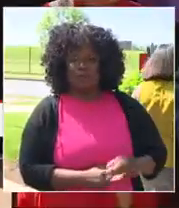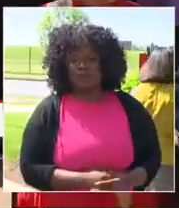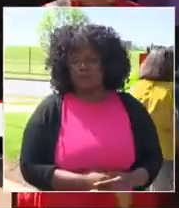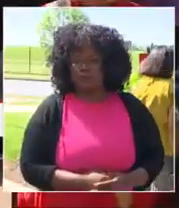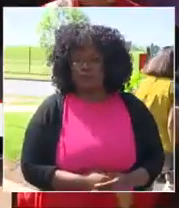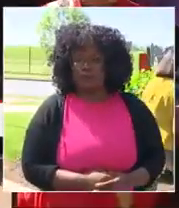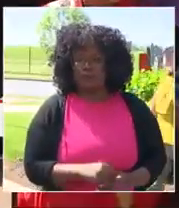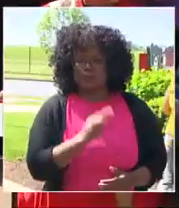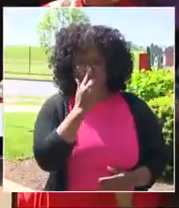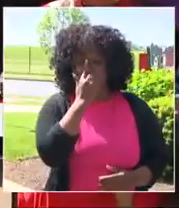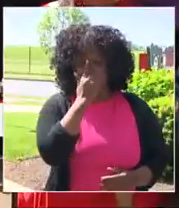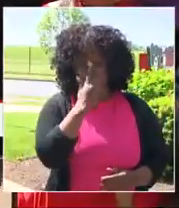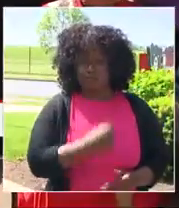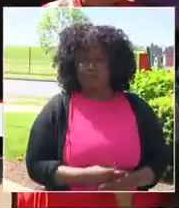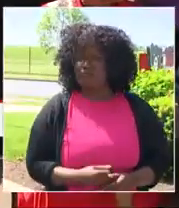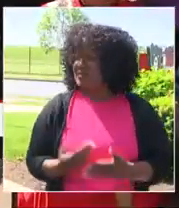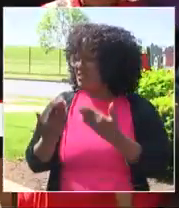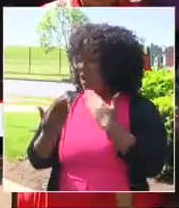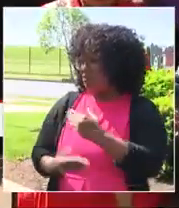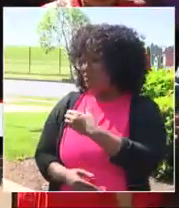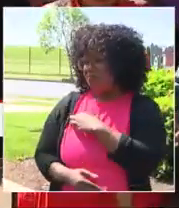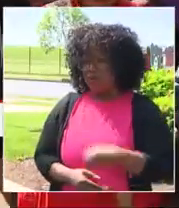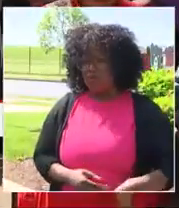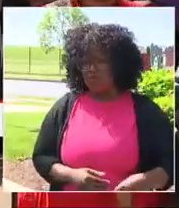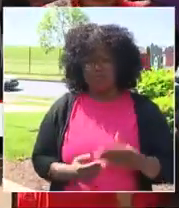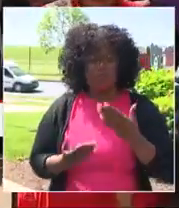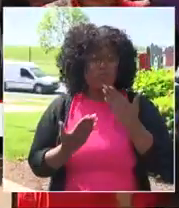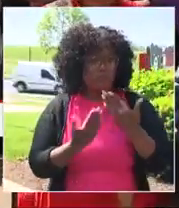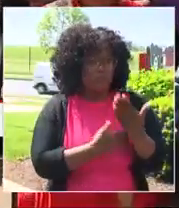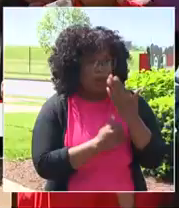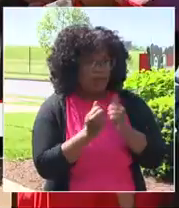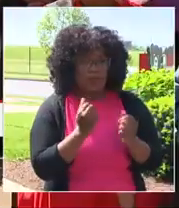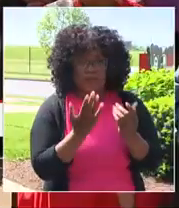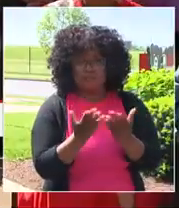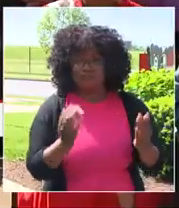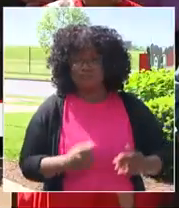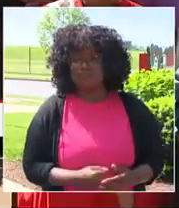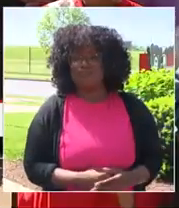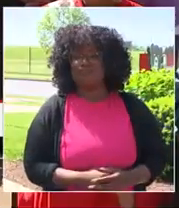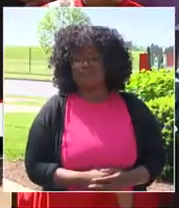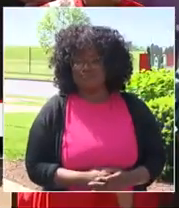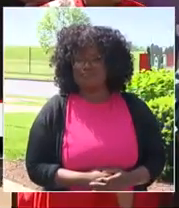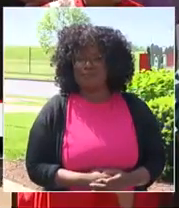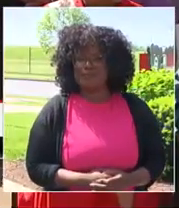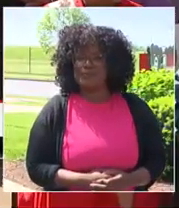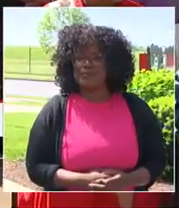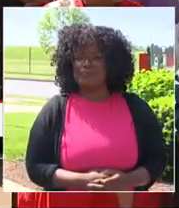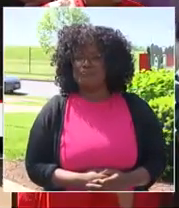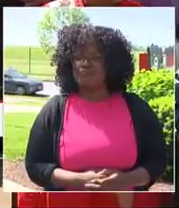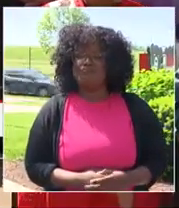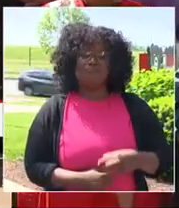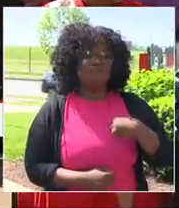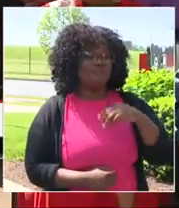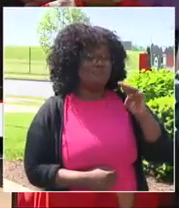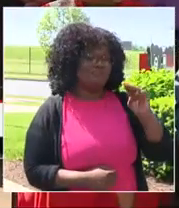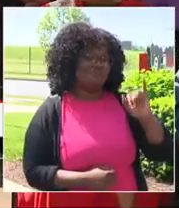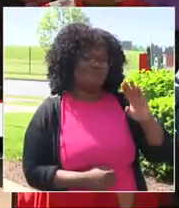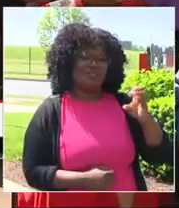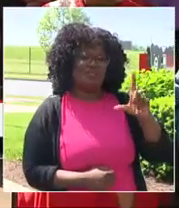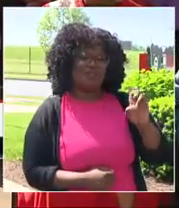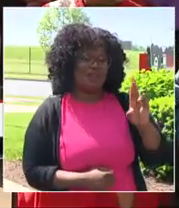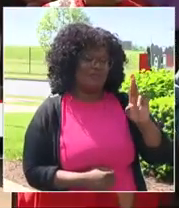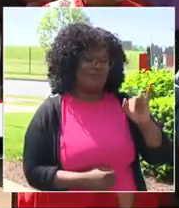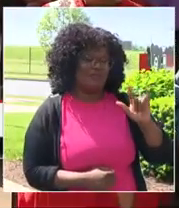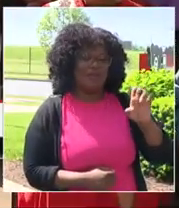Thank you, Madam Mayor. Good morning, everyone. I am Michelle Riley Brown, President and CEO of Children's National Hospital,